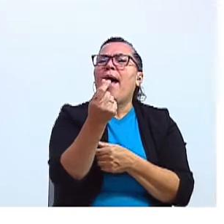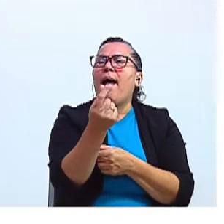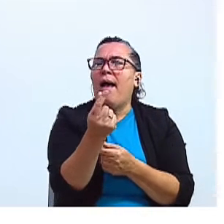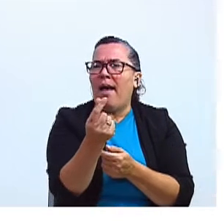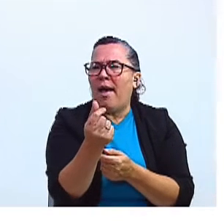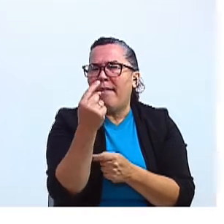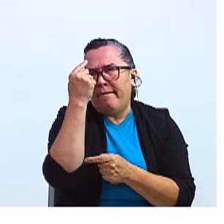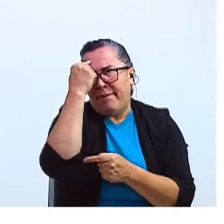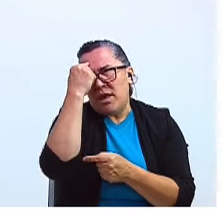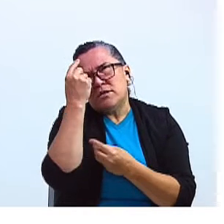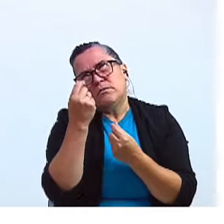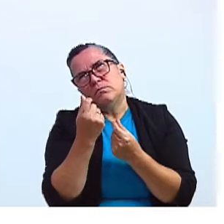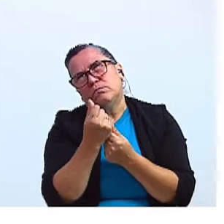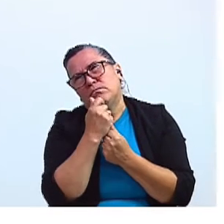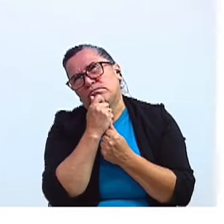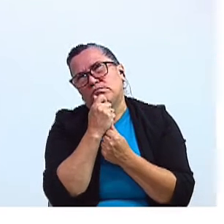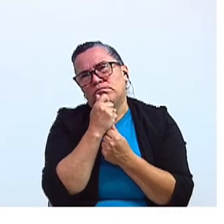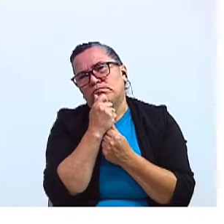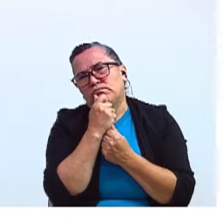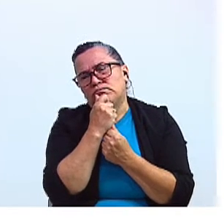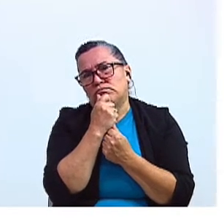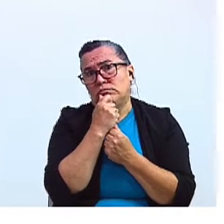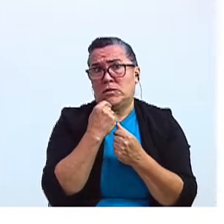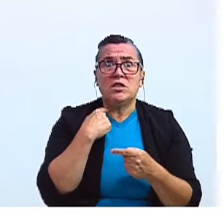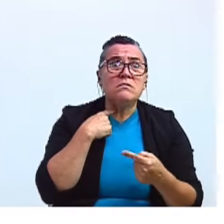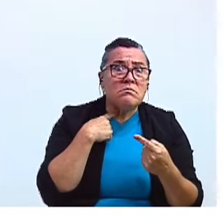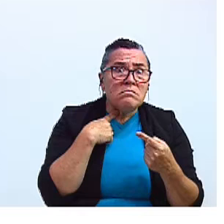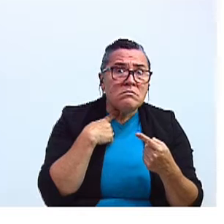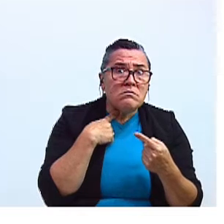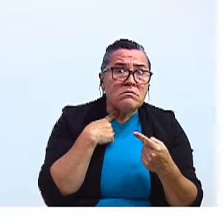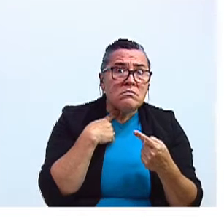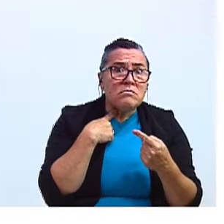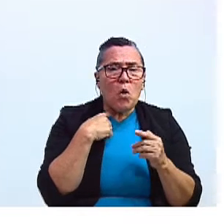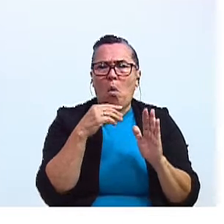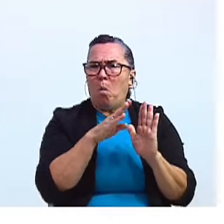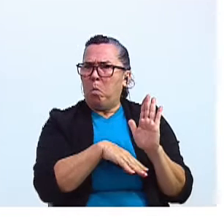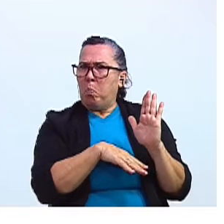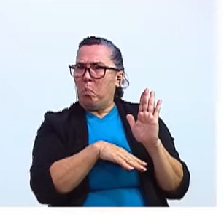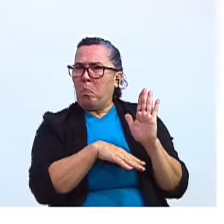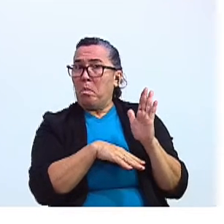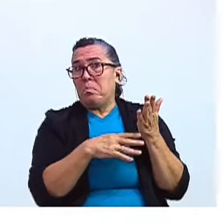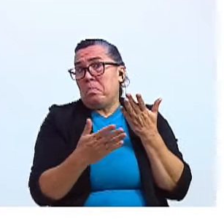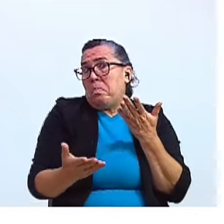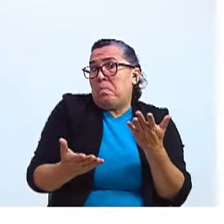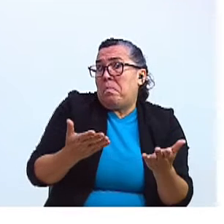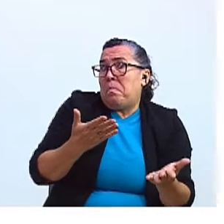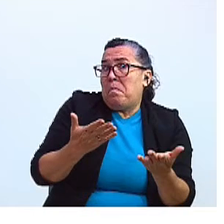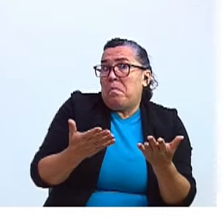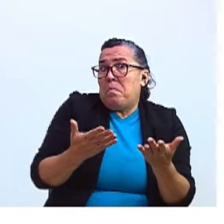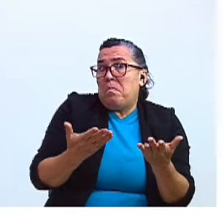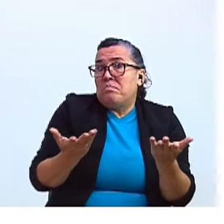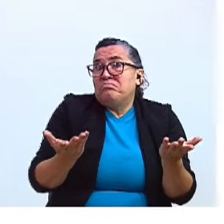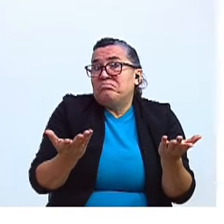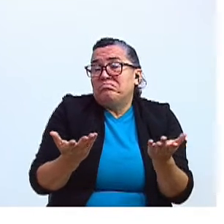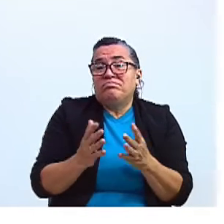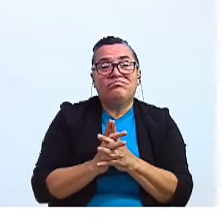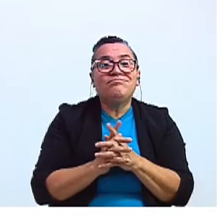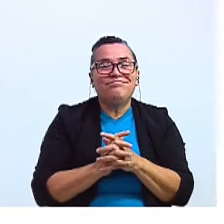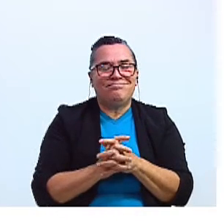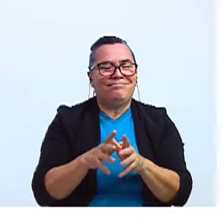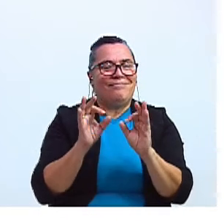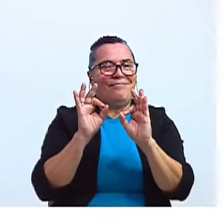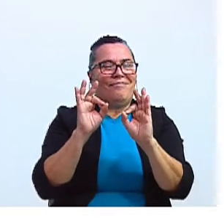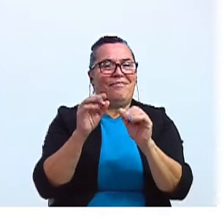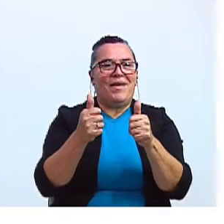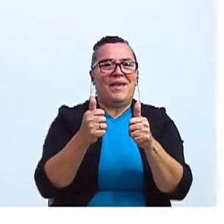Think about the price. Is it going to be expensive or maybe not? It's going to be inexpensive?